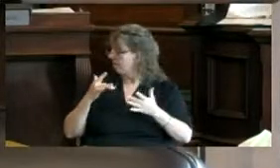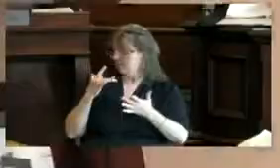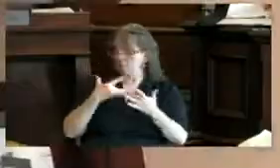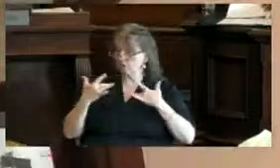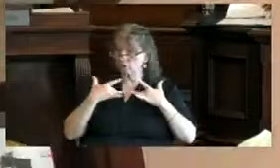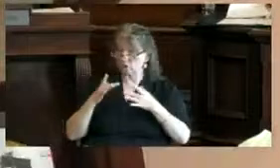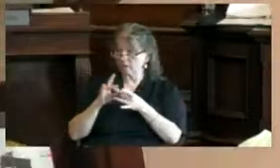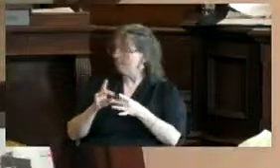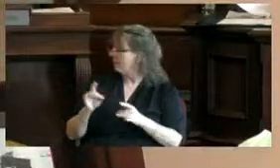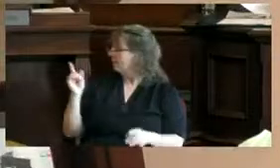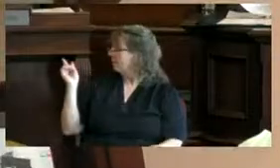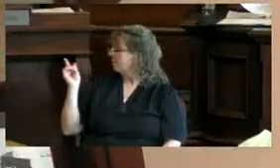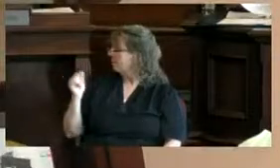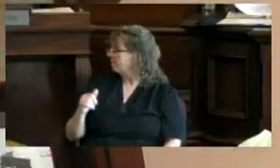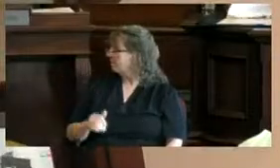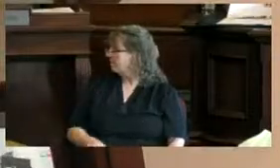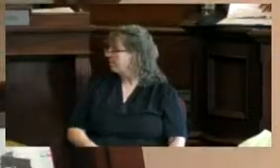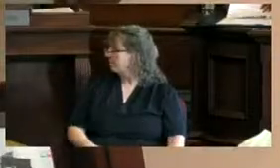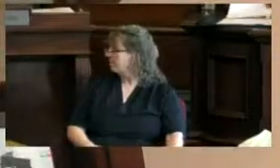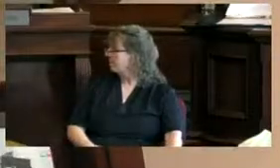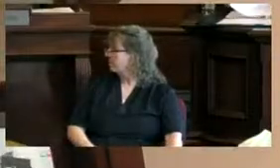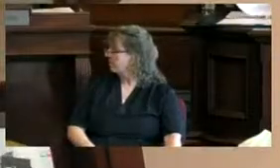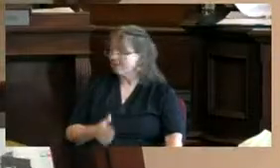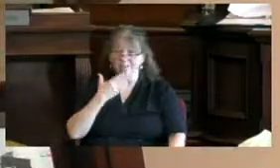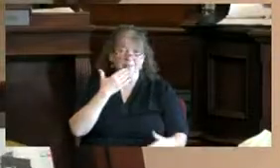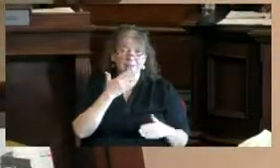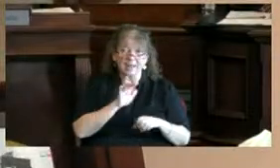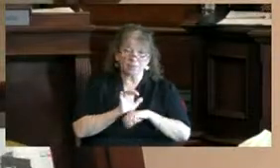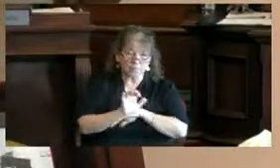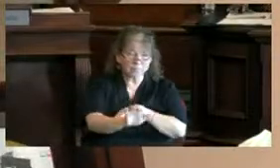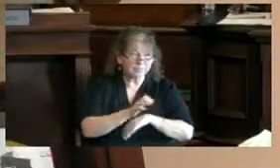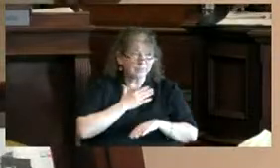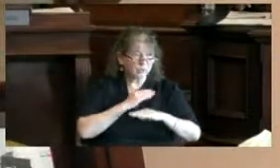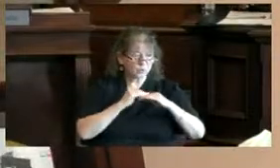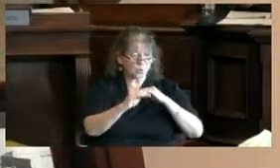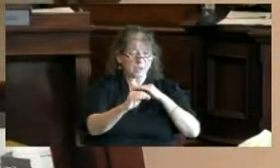you. Appreciate you milling my streets.